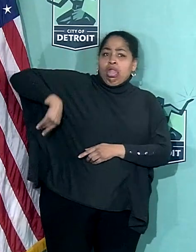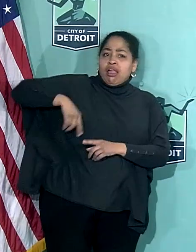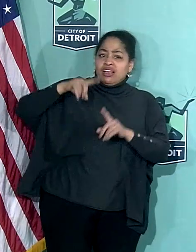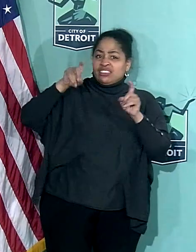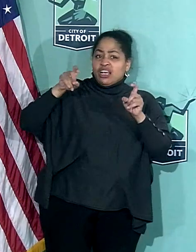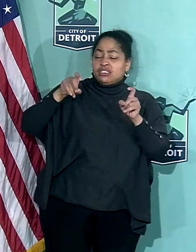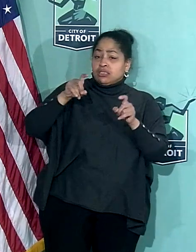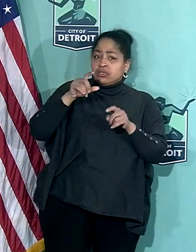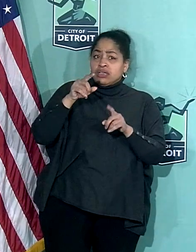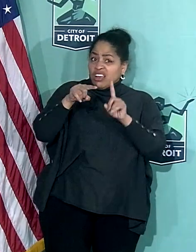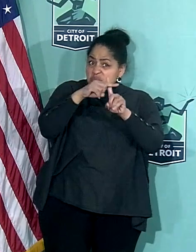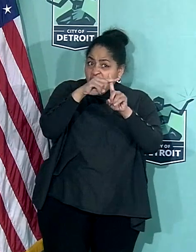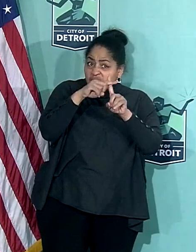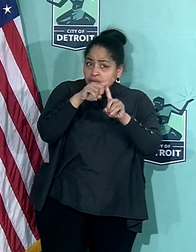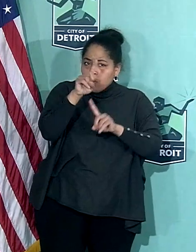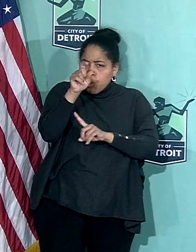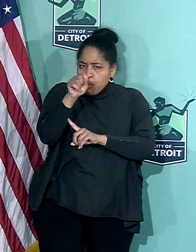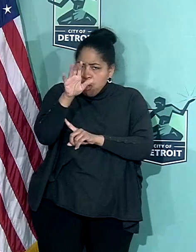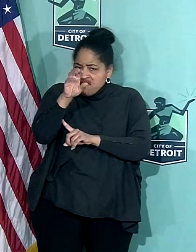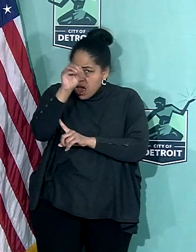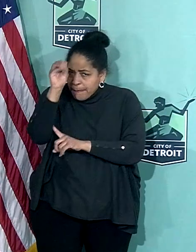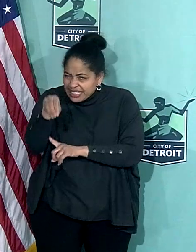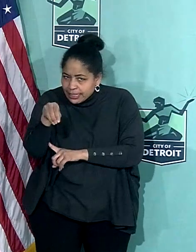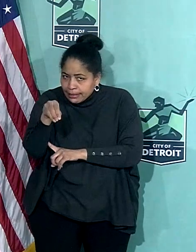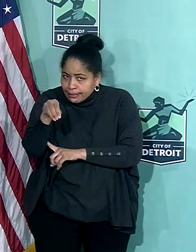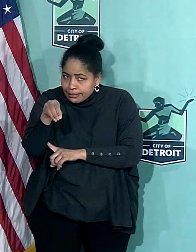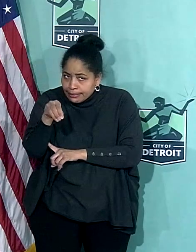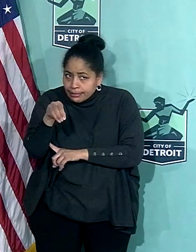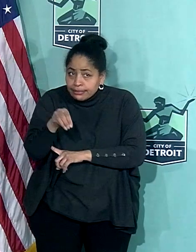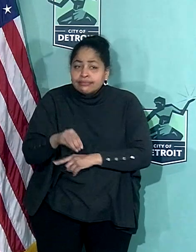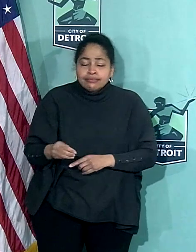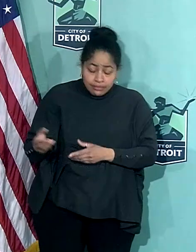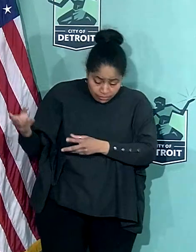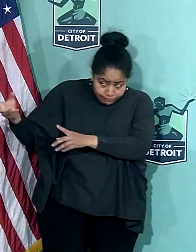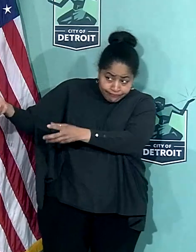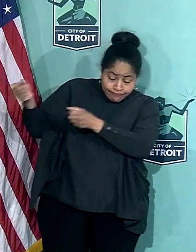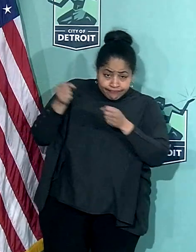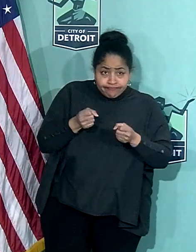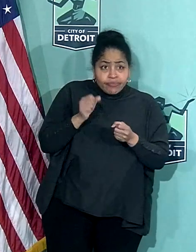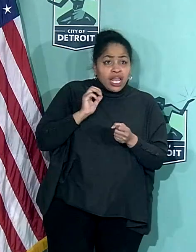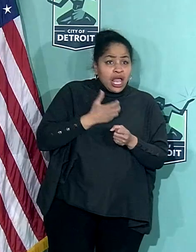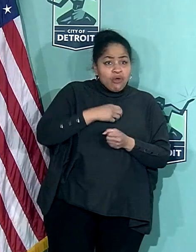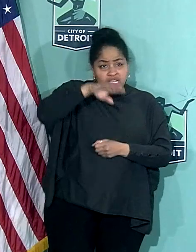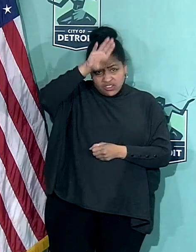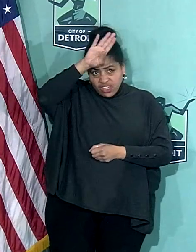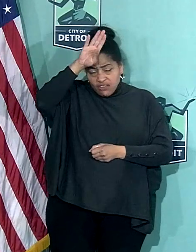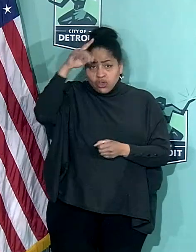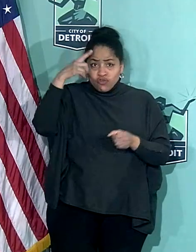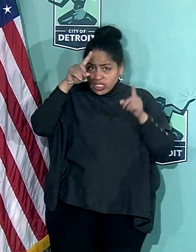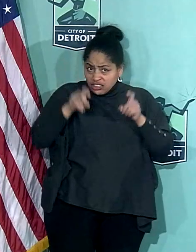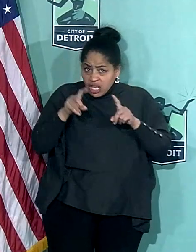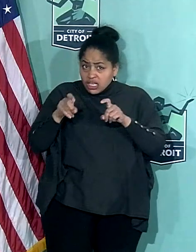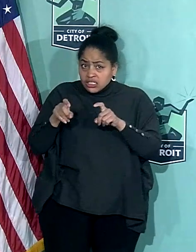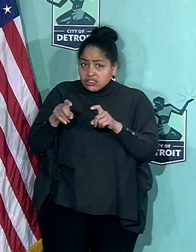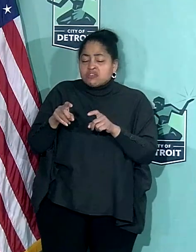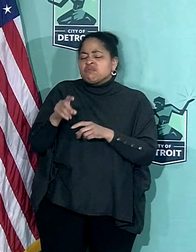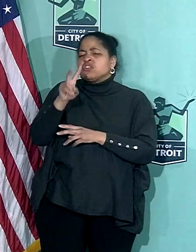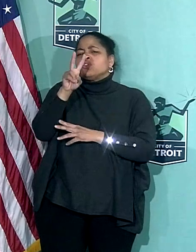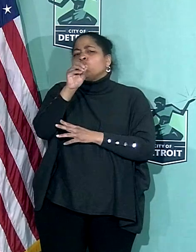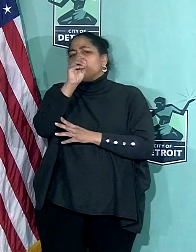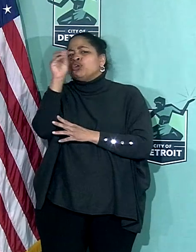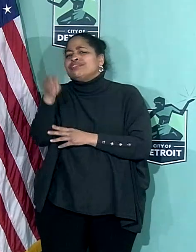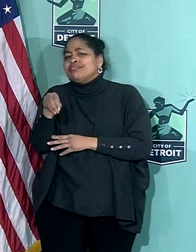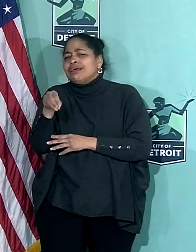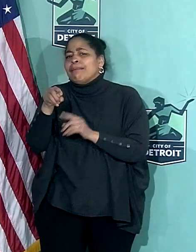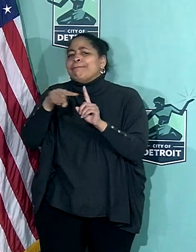at a 1.5% rate. We brought in 229 firefighters. They're positive at a 2%